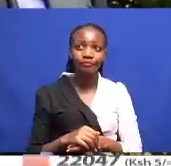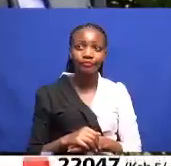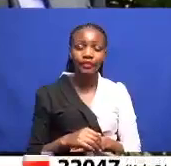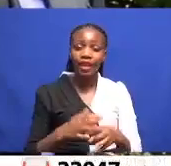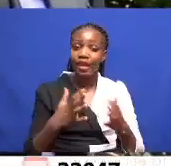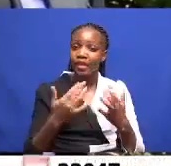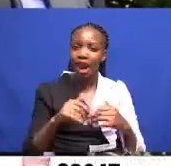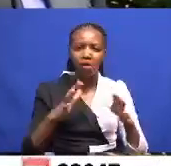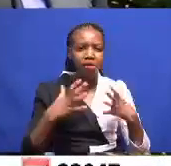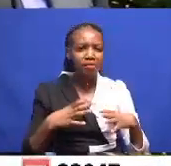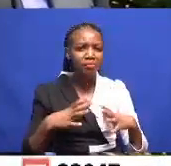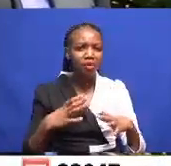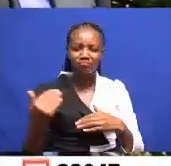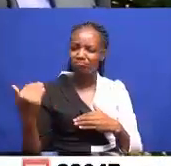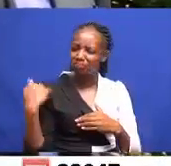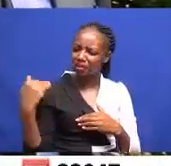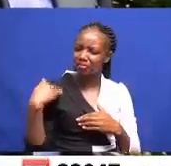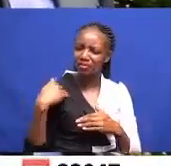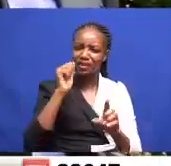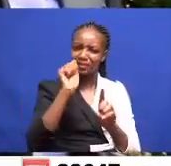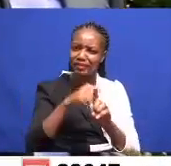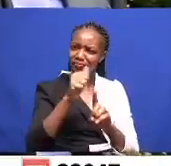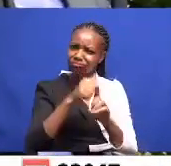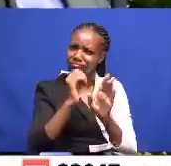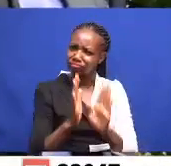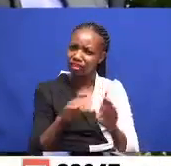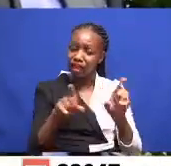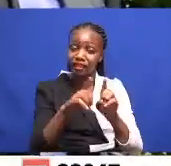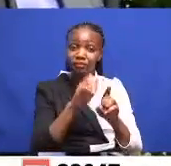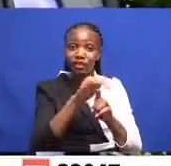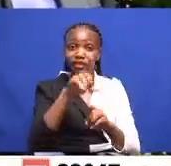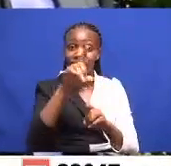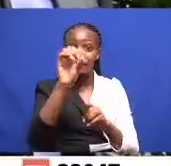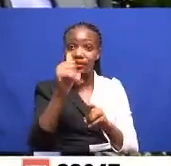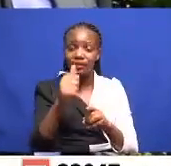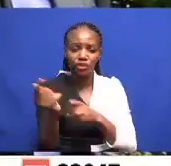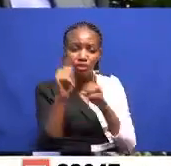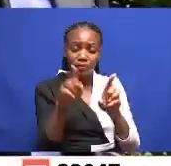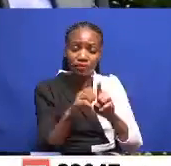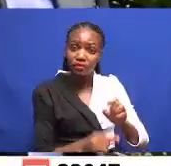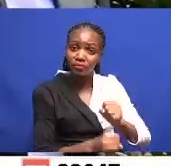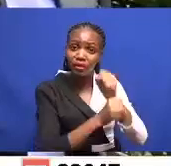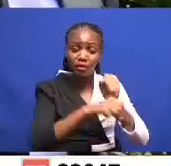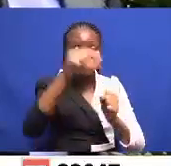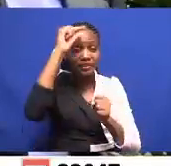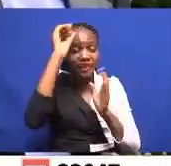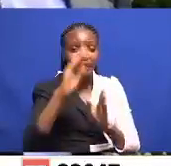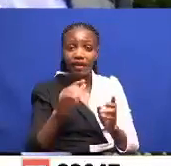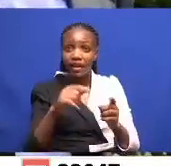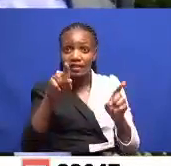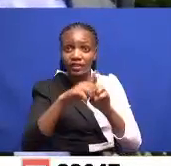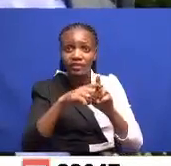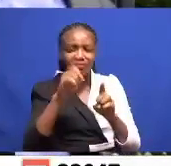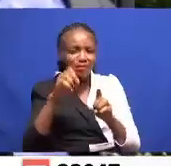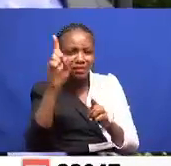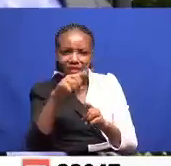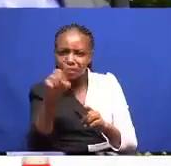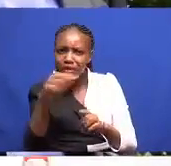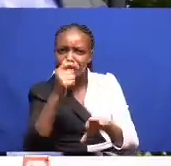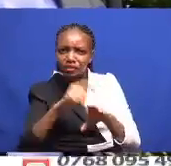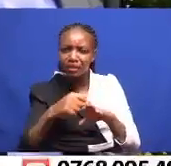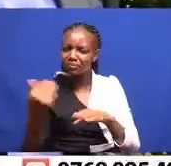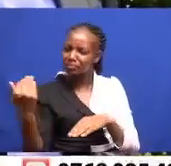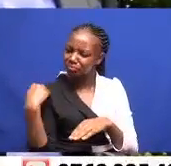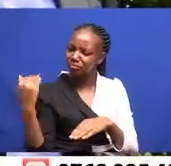Advocates and this is one of those cases in which we will be asking the Law Society of Kenya to take up because Advocates should never be mishandled man handled